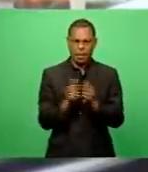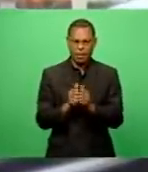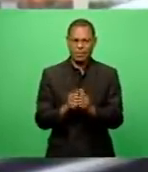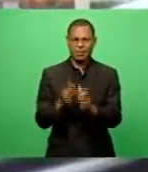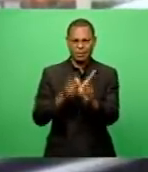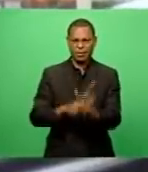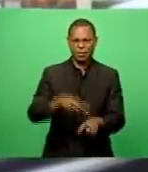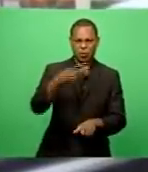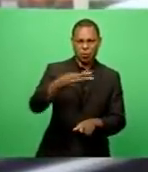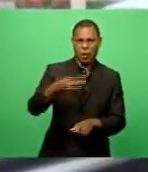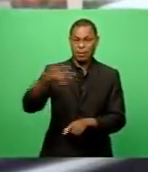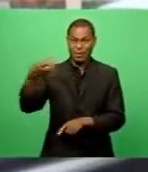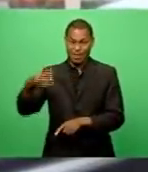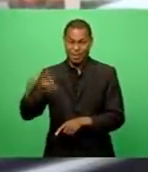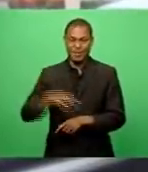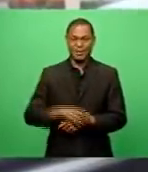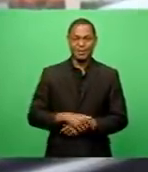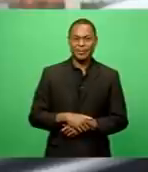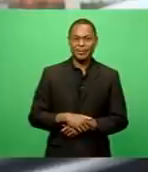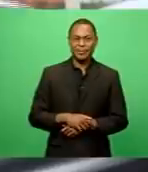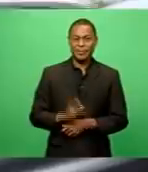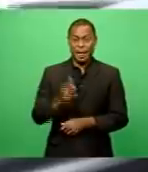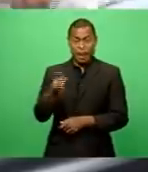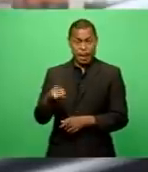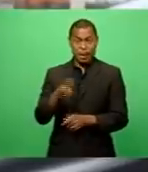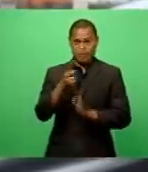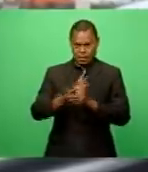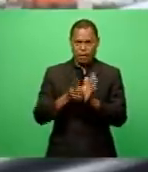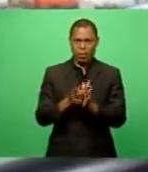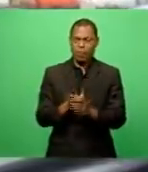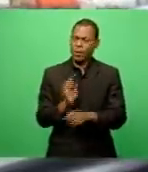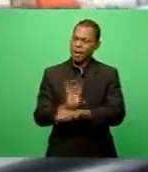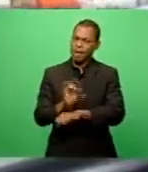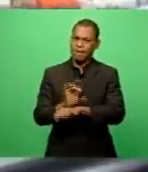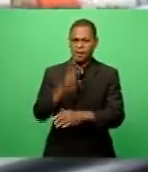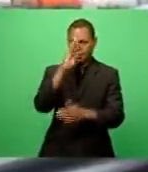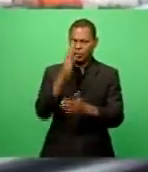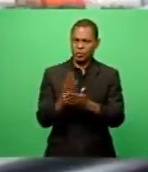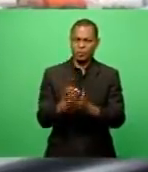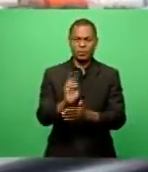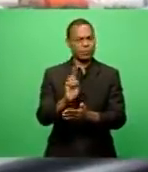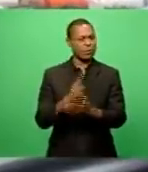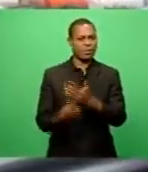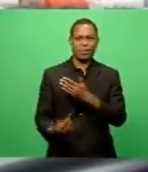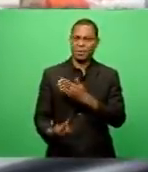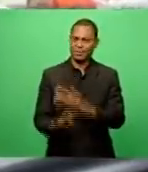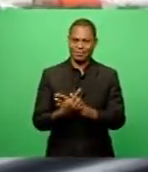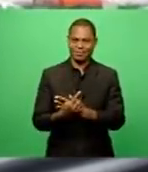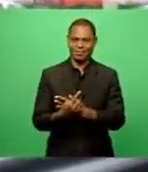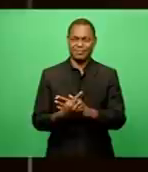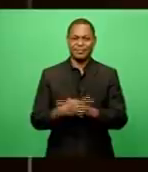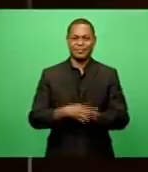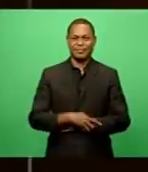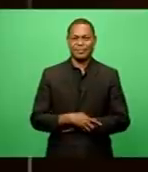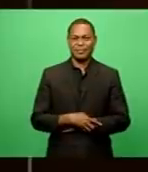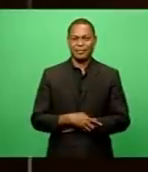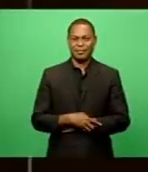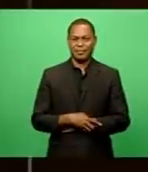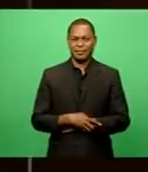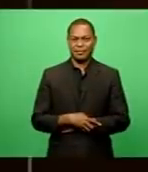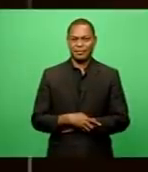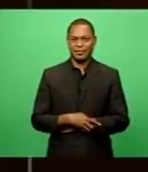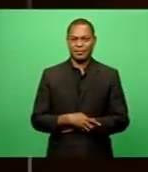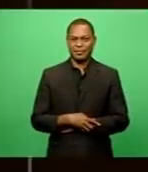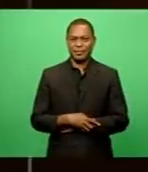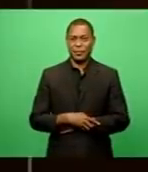13. In the next hour, we should be able to advise our students on what's going to happen. A lack